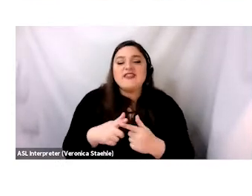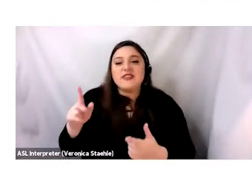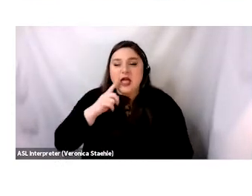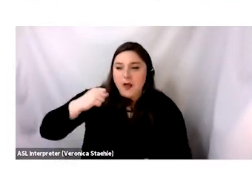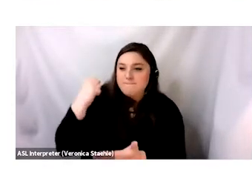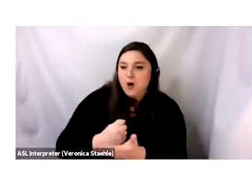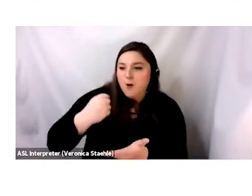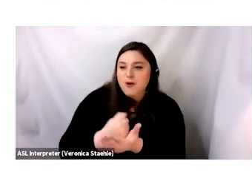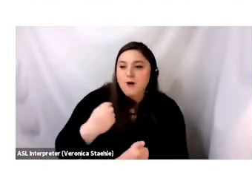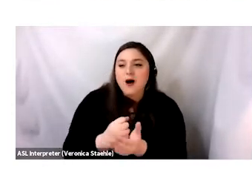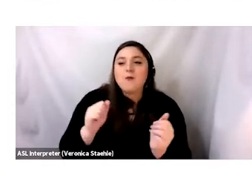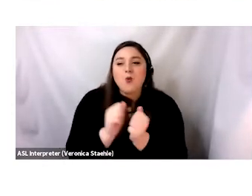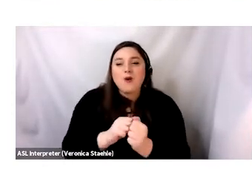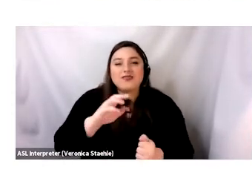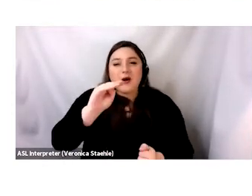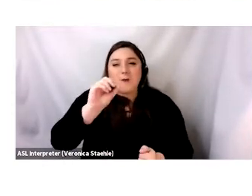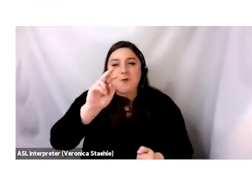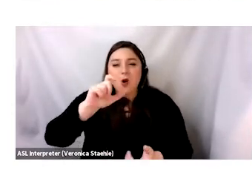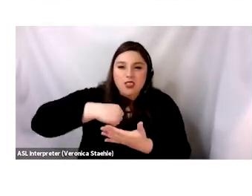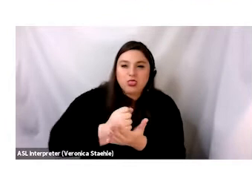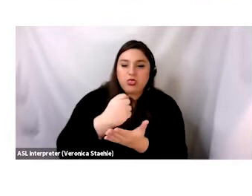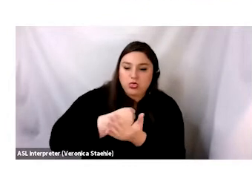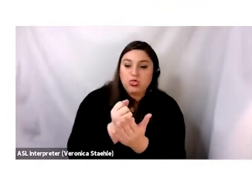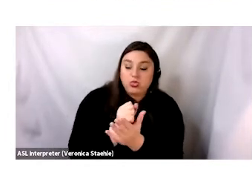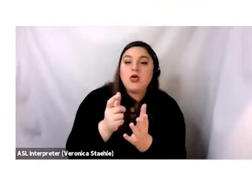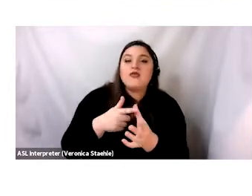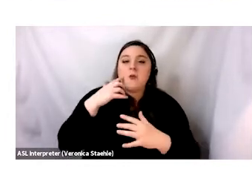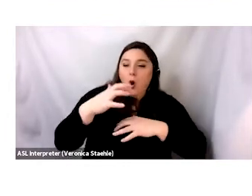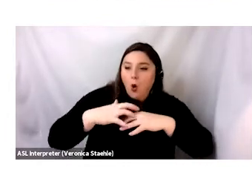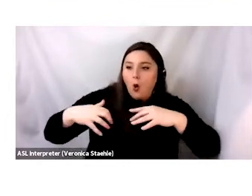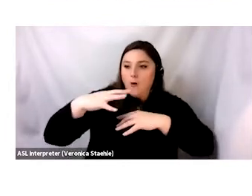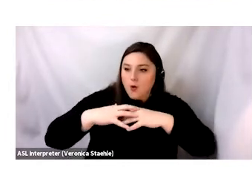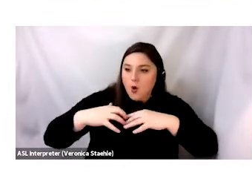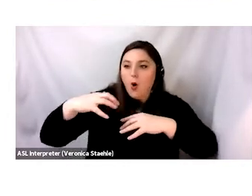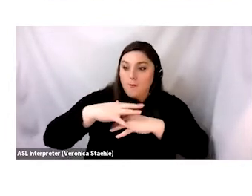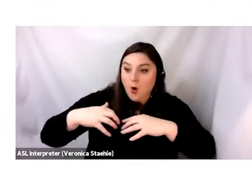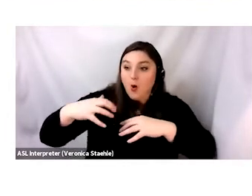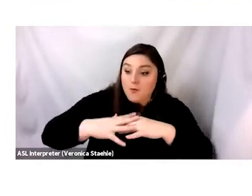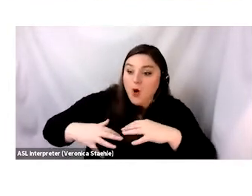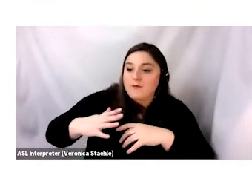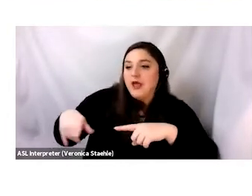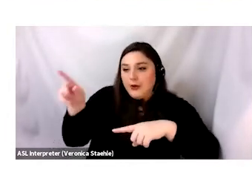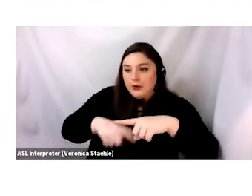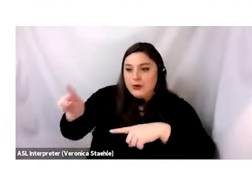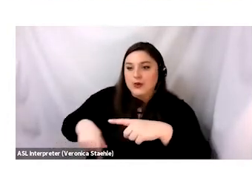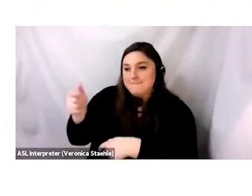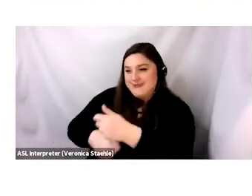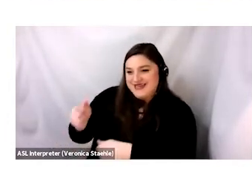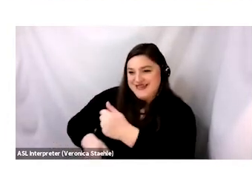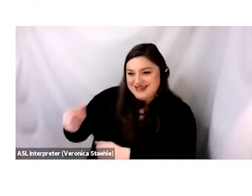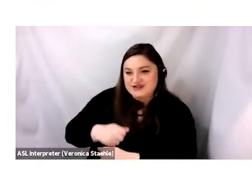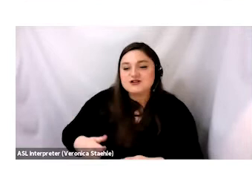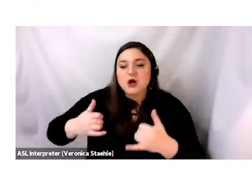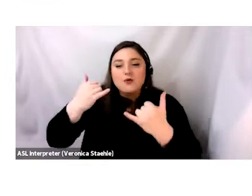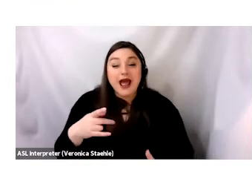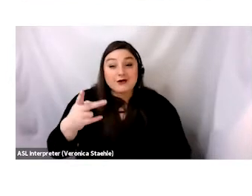to beat it, combed it using another tool that was created, and then put it through a spindle to make thread. And so in this image, you'll see a sort of